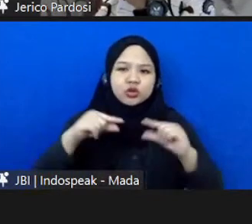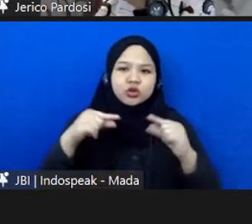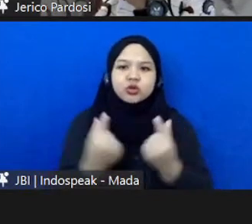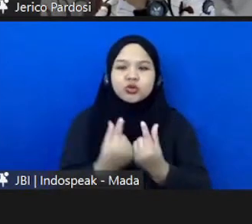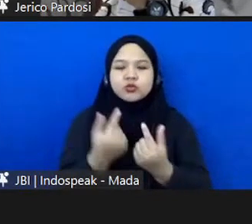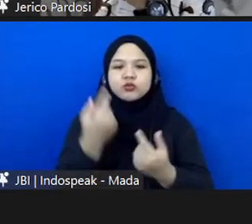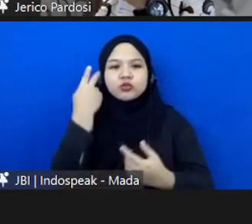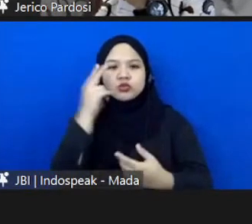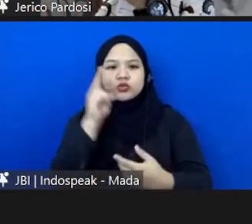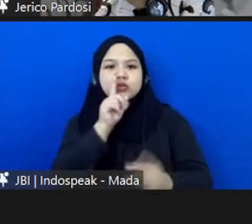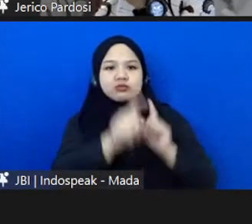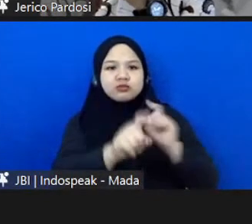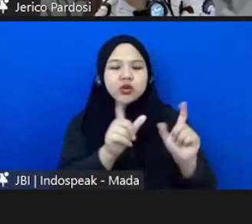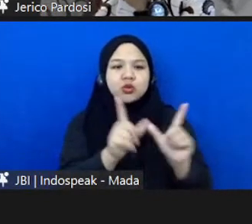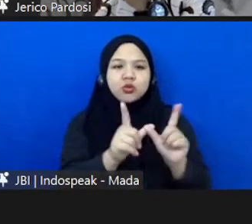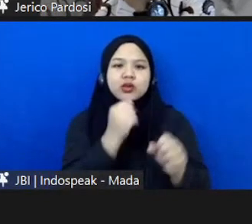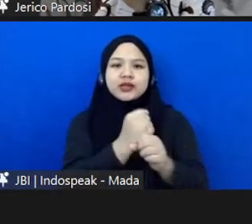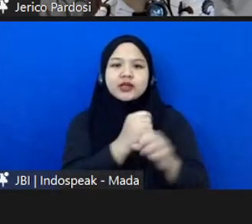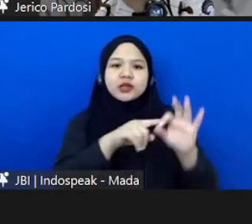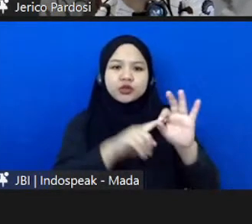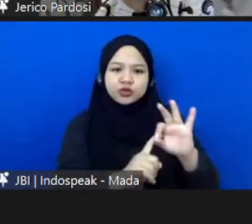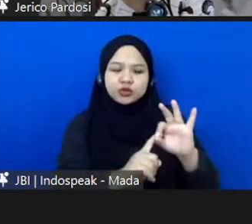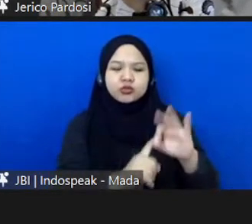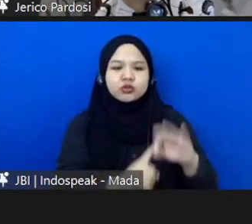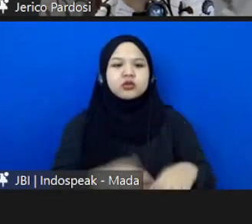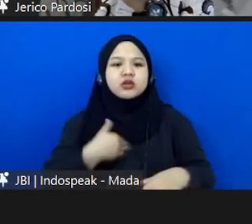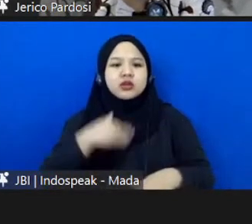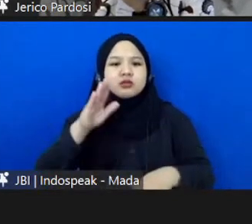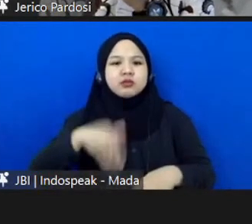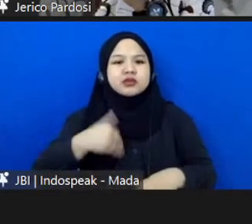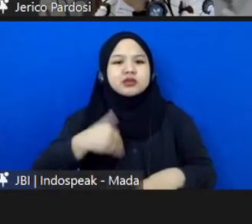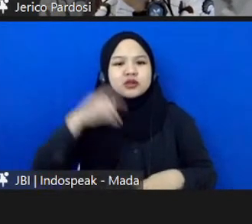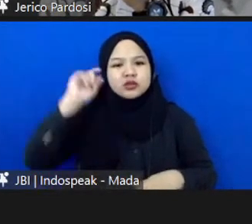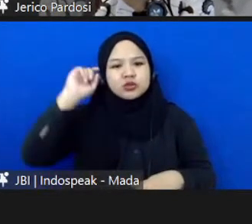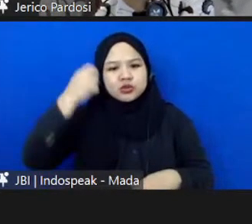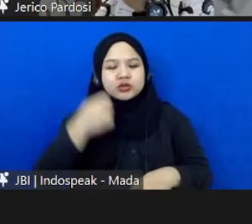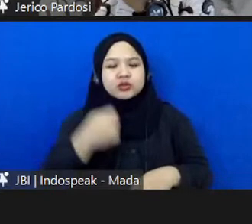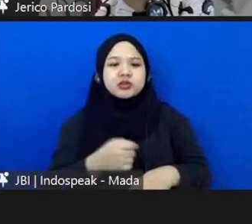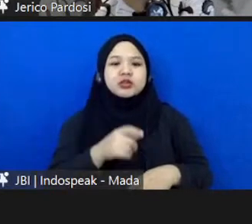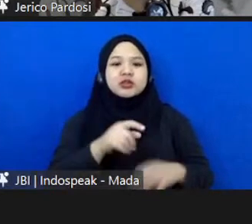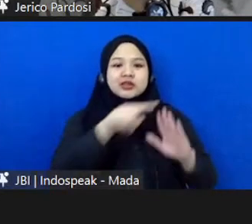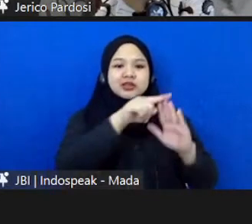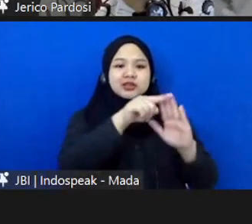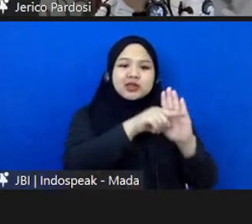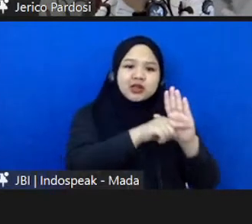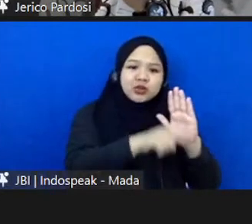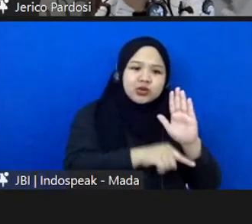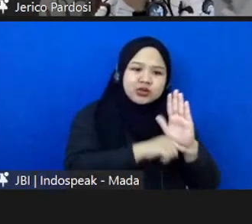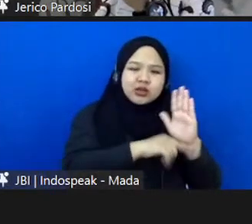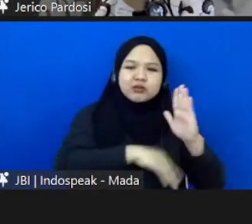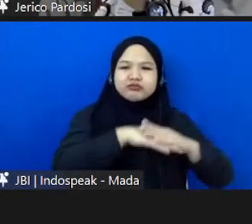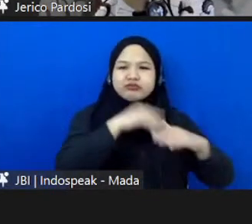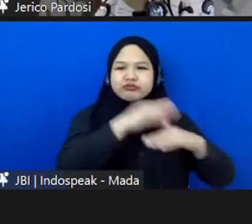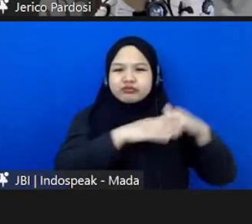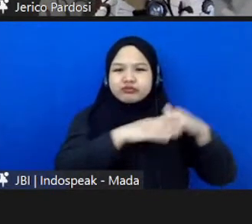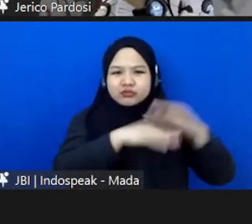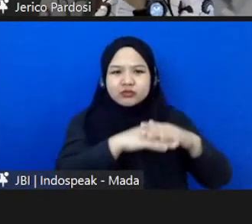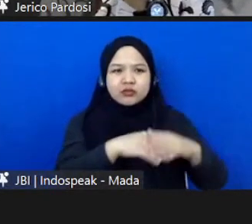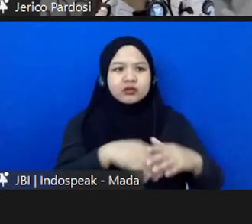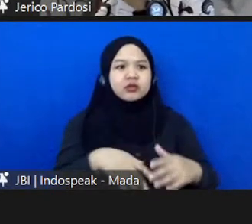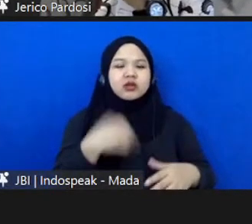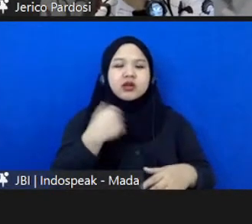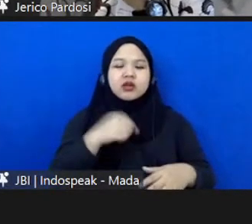care. I have a problem with overlap between one and other indicator, like those who are unable to do self-care